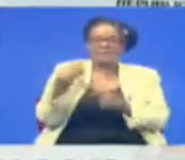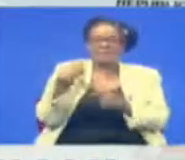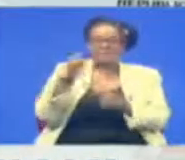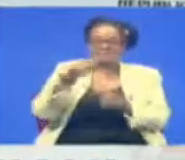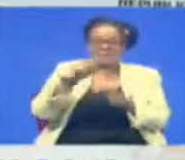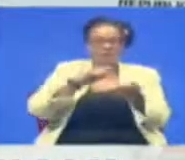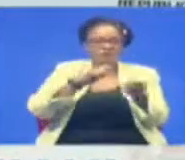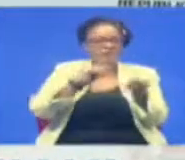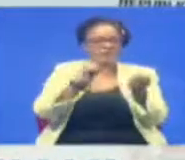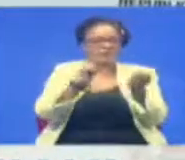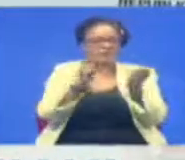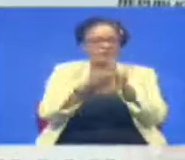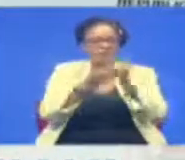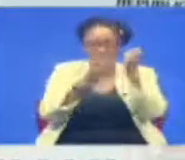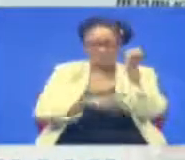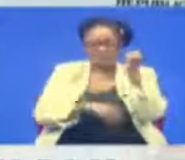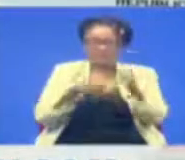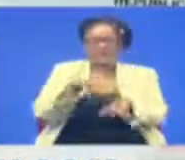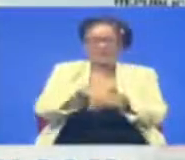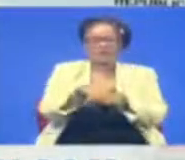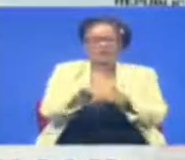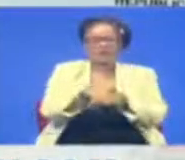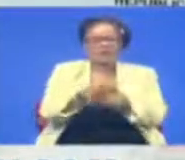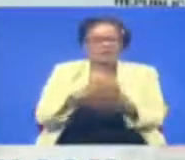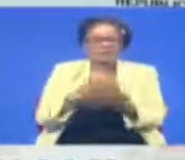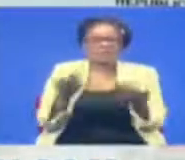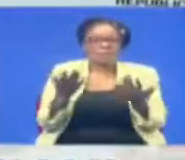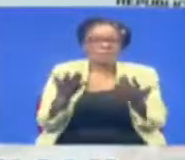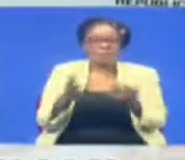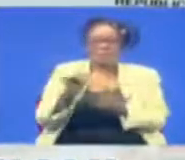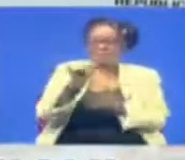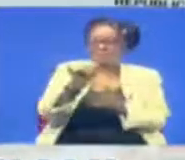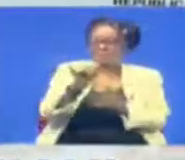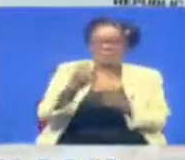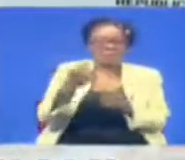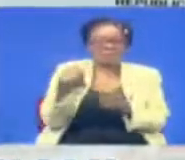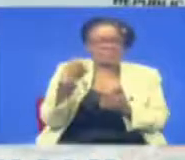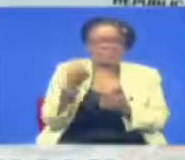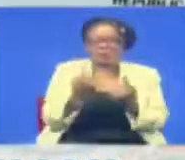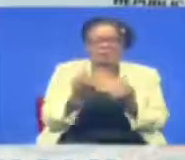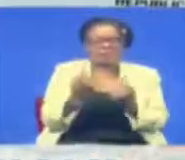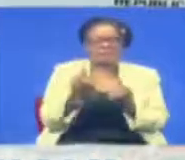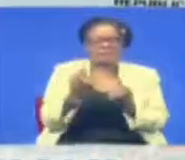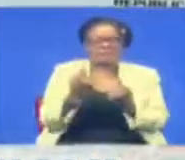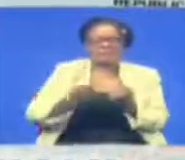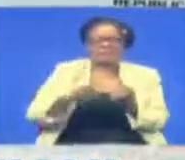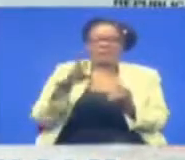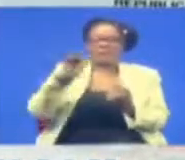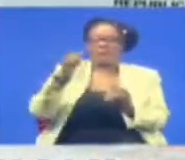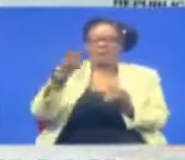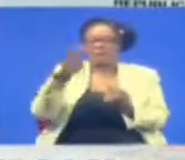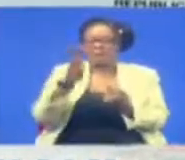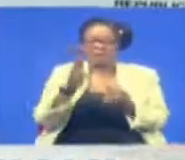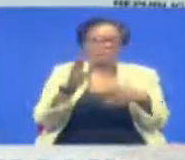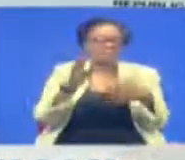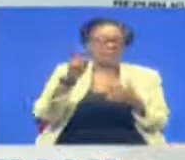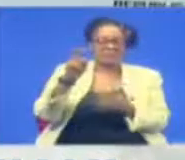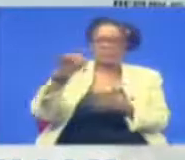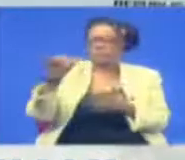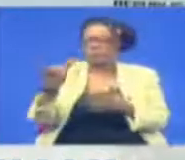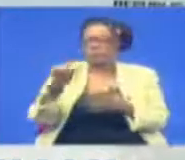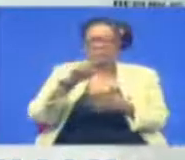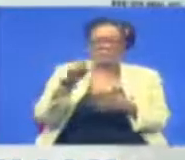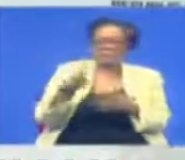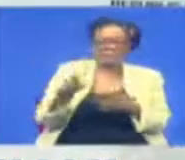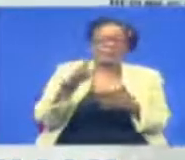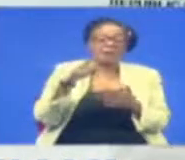the poverty at the grassroots. Otherwise, the numbers will just remain numbers. The numbers will just be Rahab and X and Y. Let these numbers